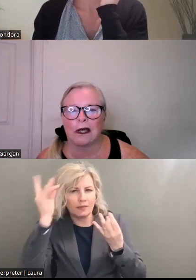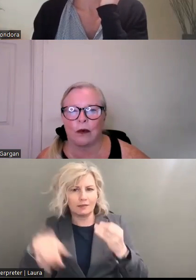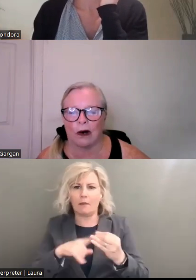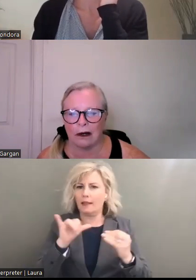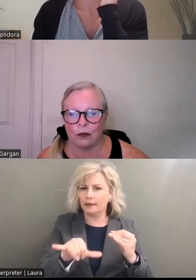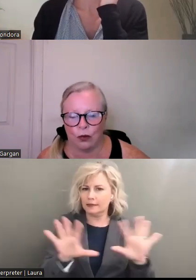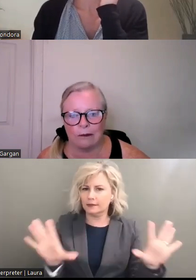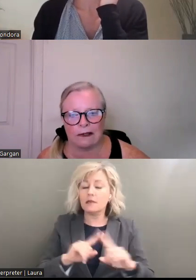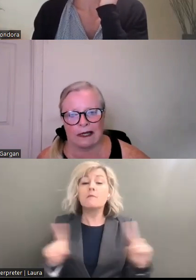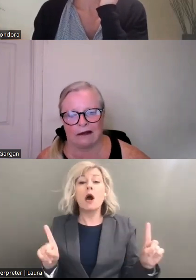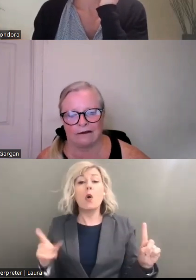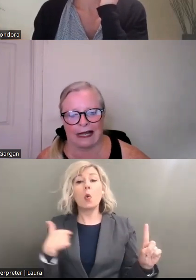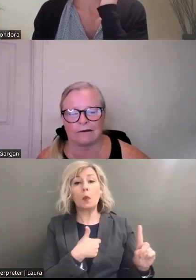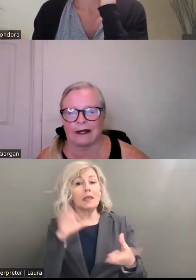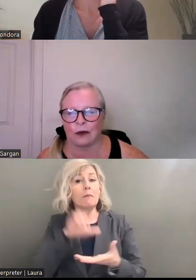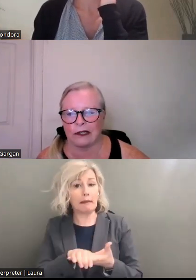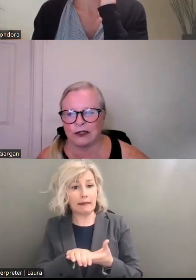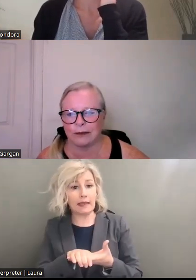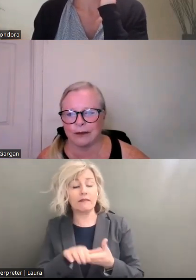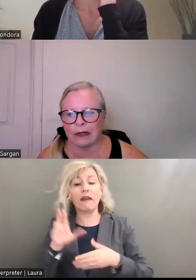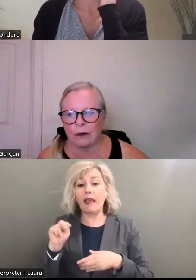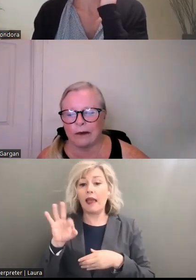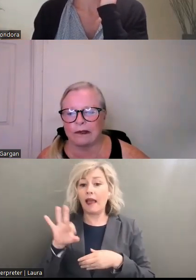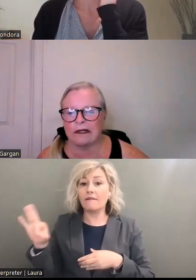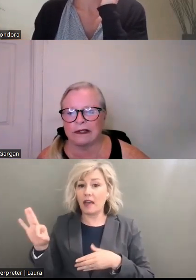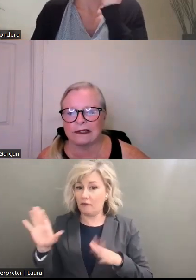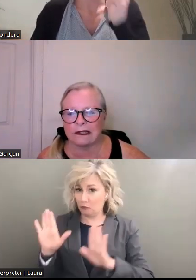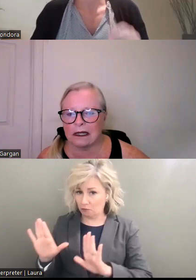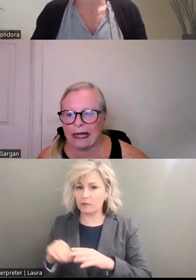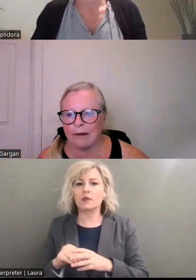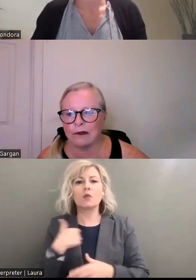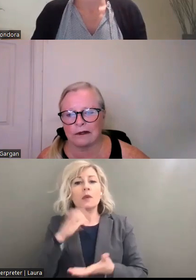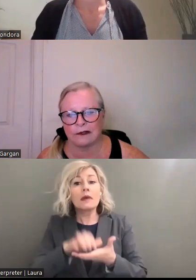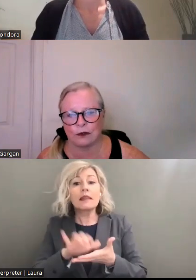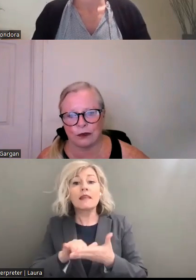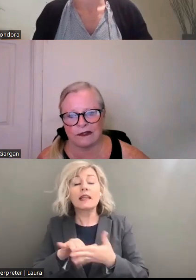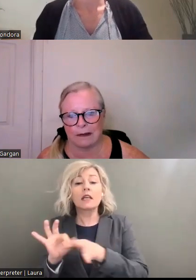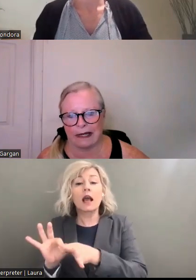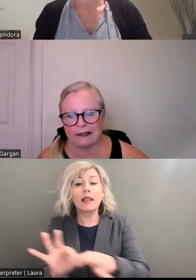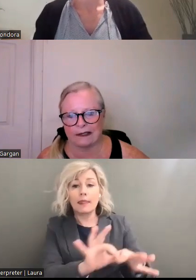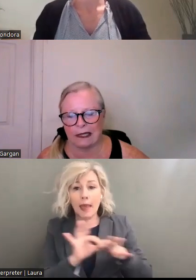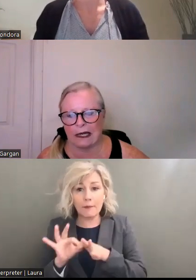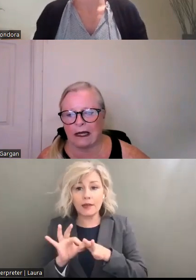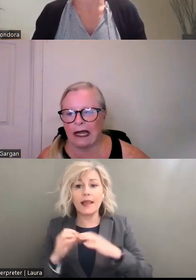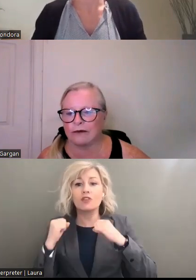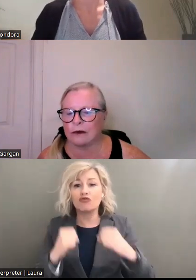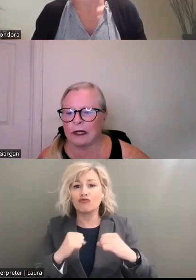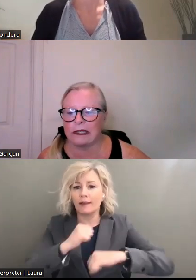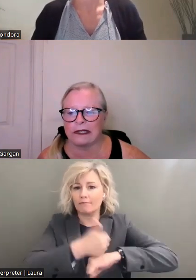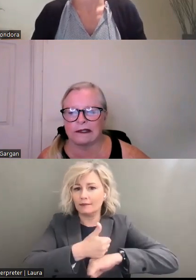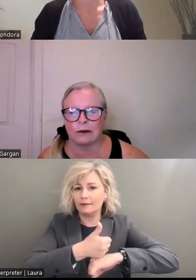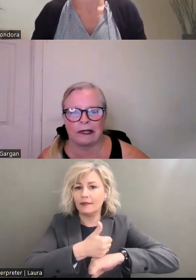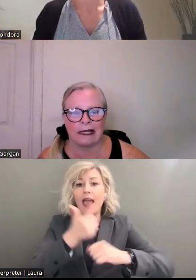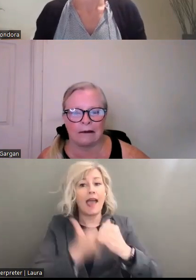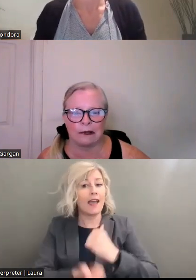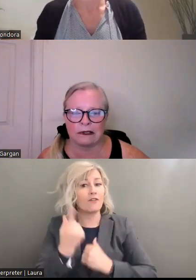here's what we believe at the Federation. We believe it's collaborative and strengths-based. Everyone